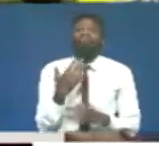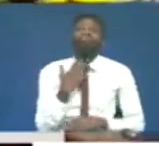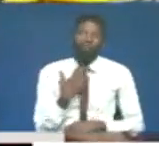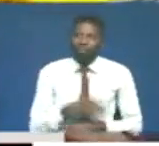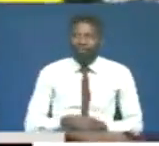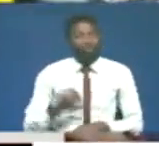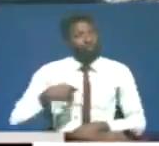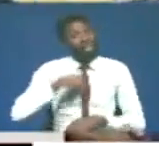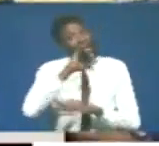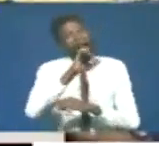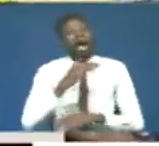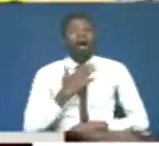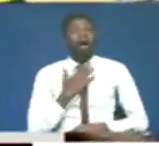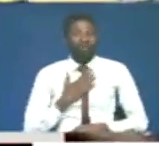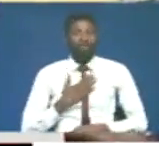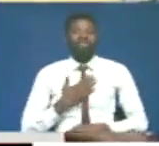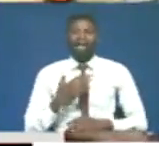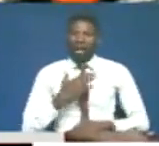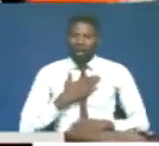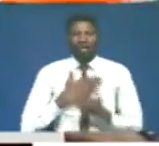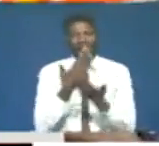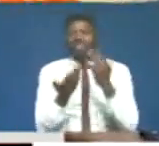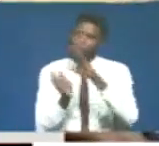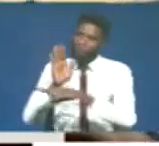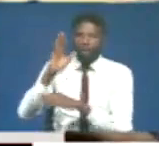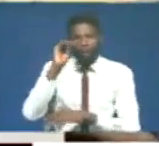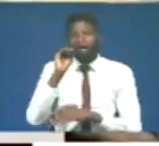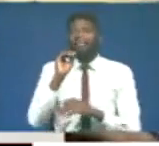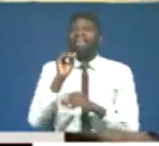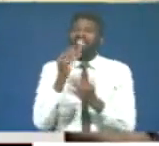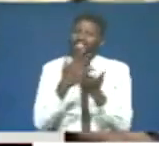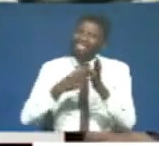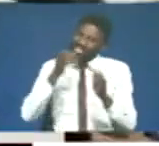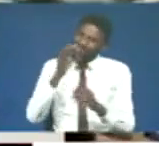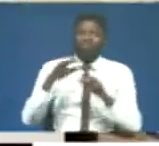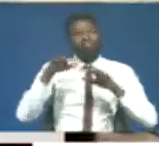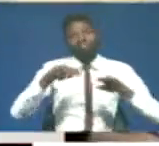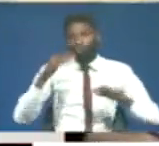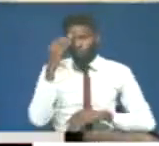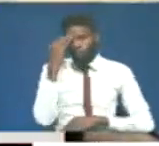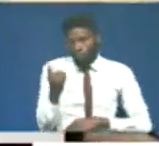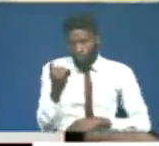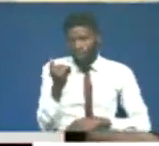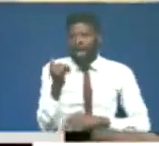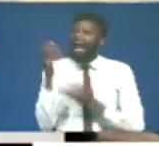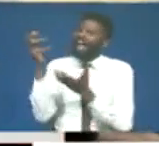because our people are suffering back at home. People are suffering. Things are becoming very expensive in the market because they're associated with import and